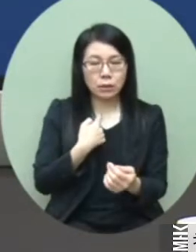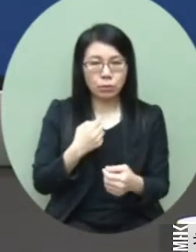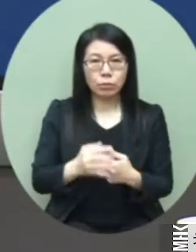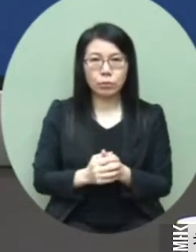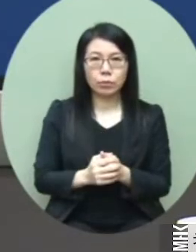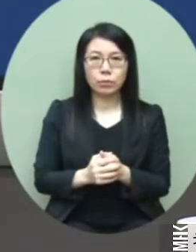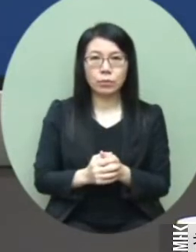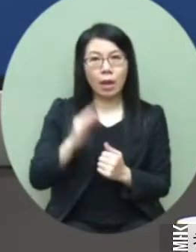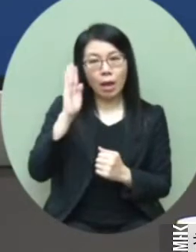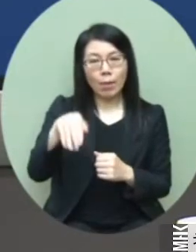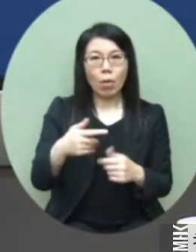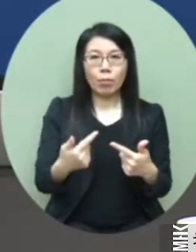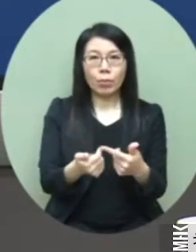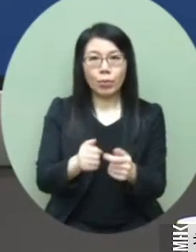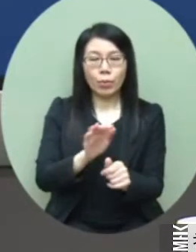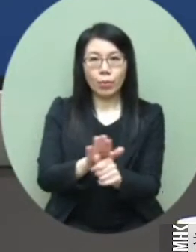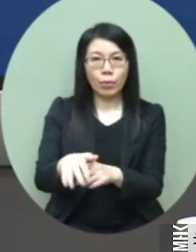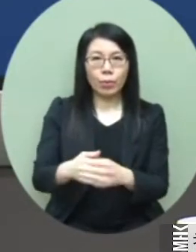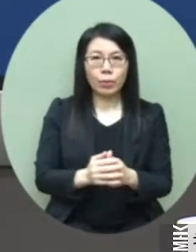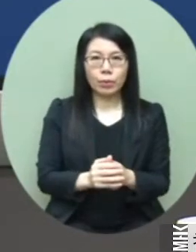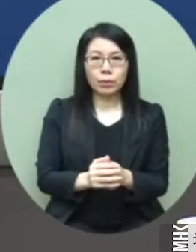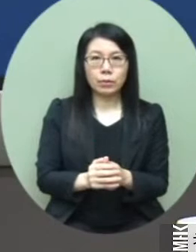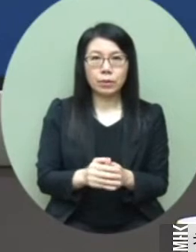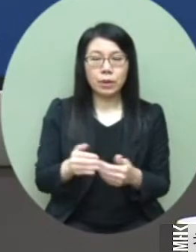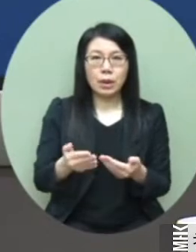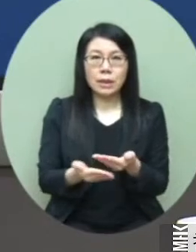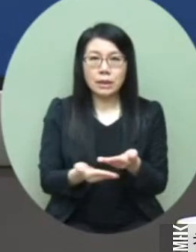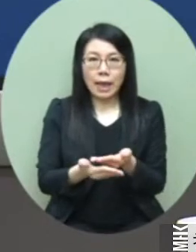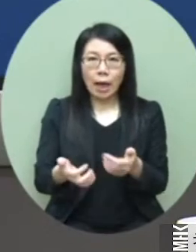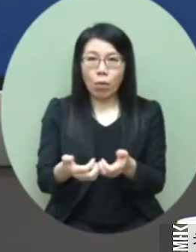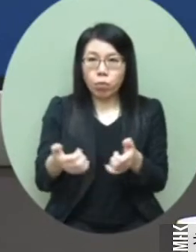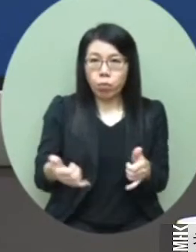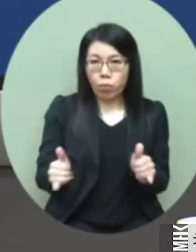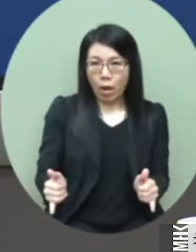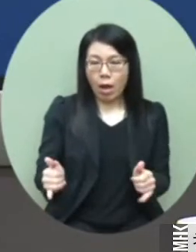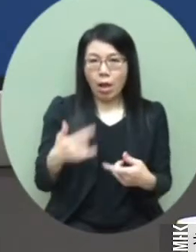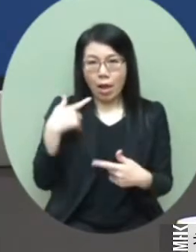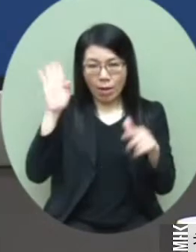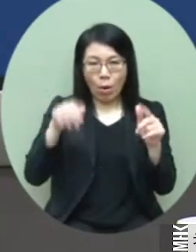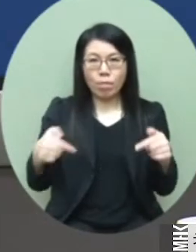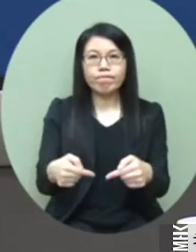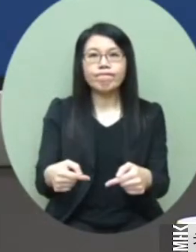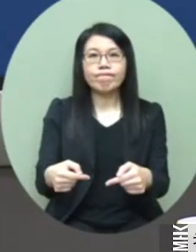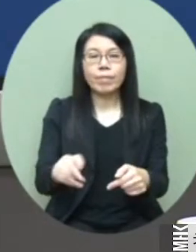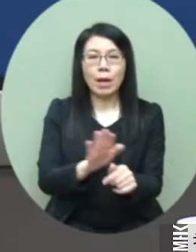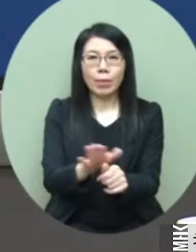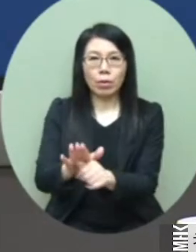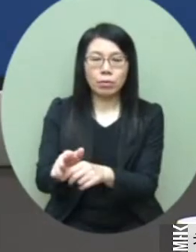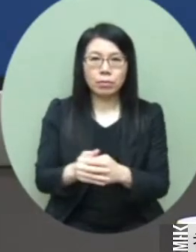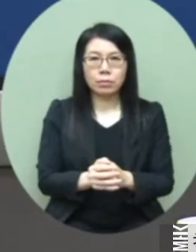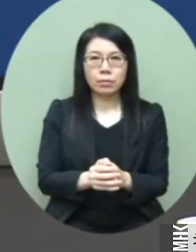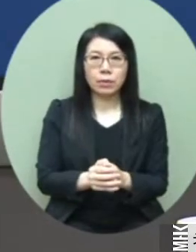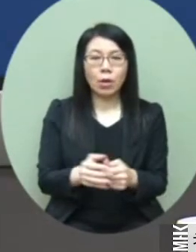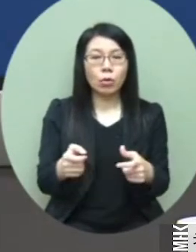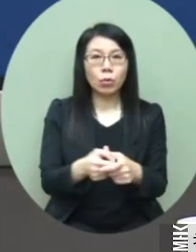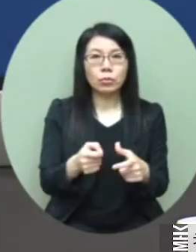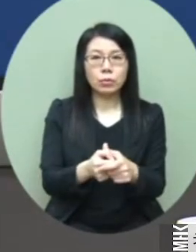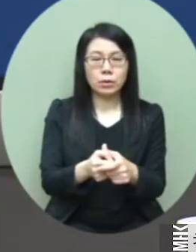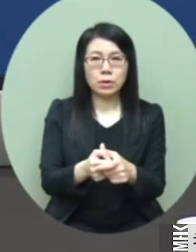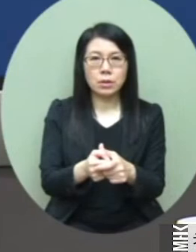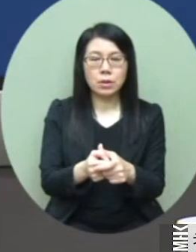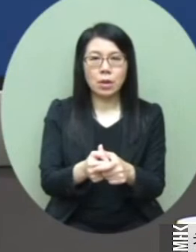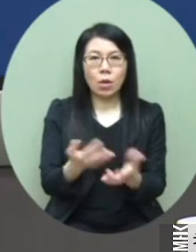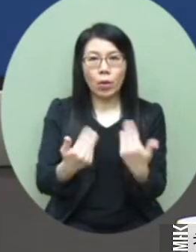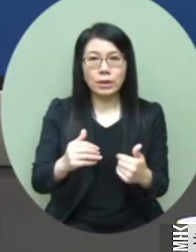in operation. That is, those who are still receiving applications will be processed as soon as possible